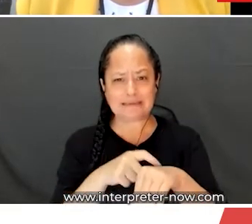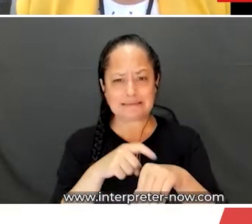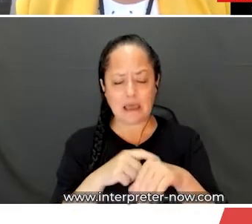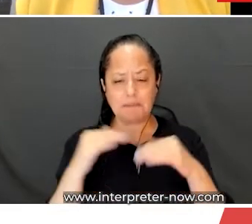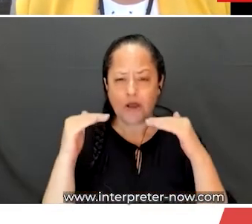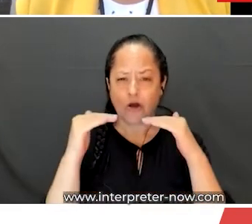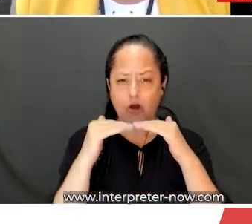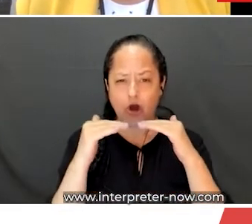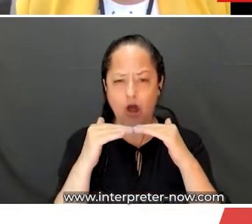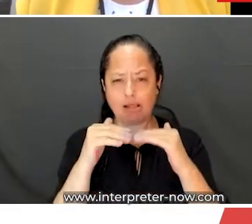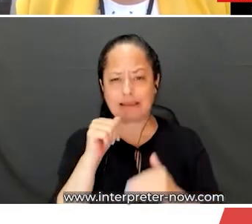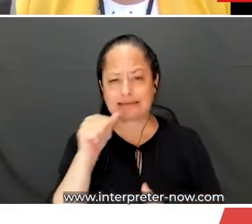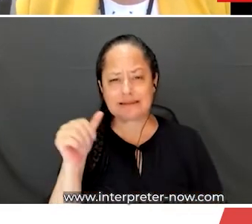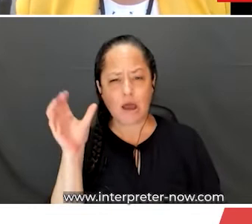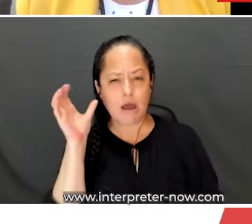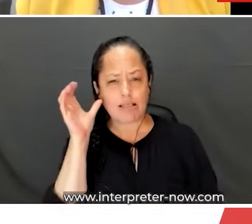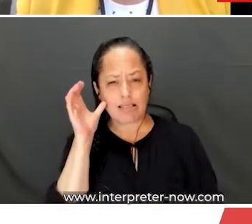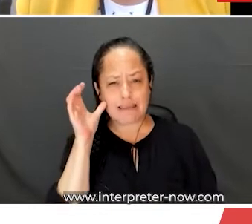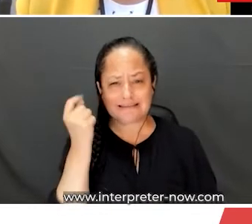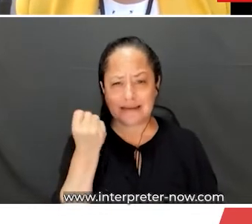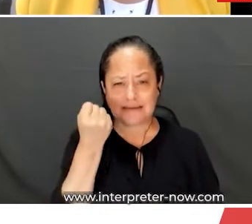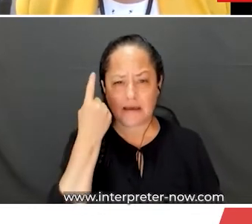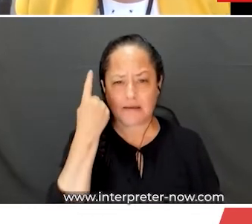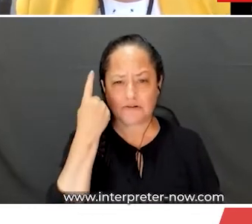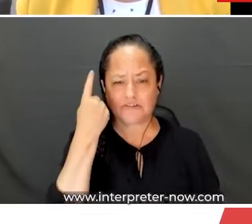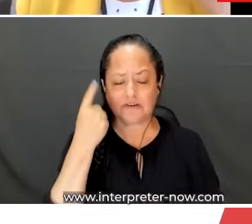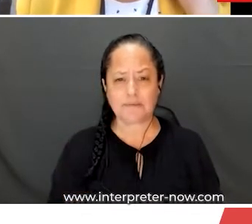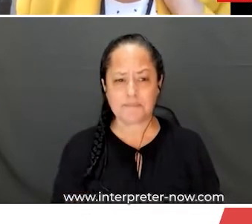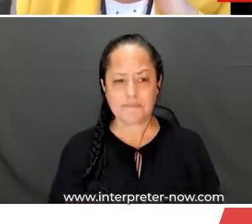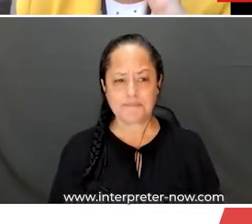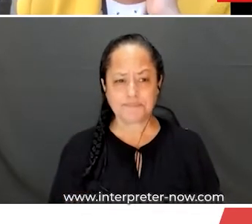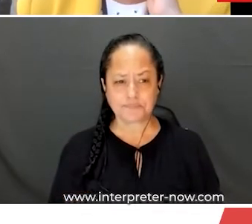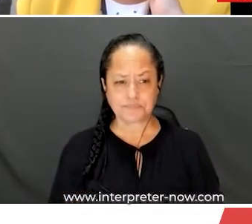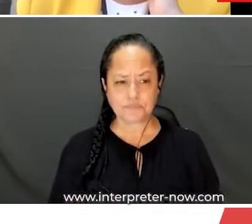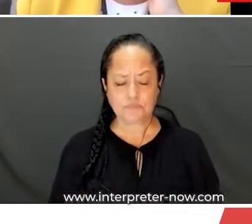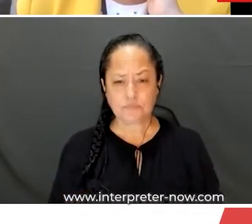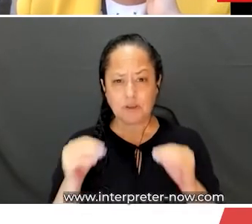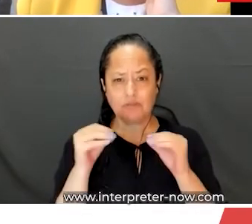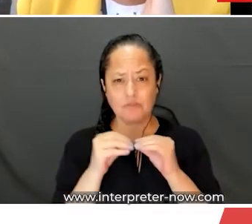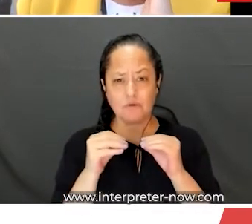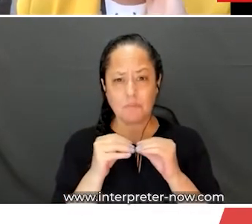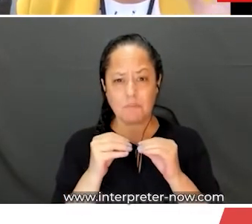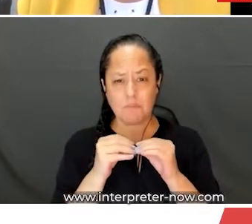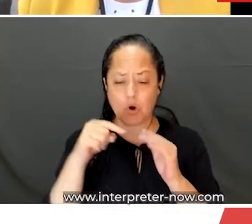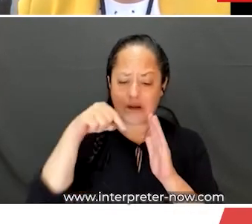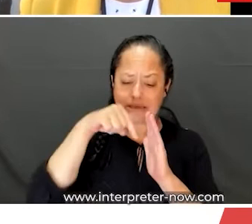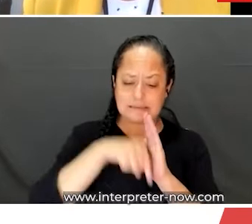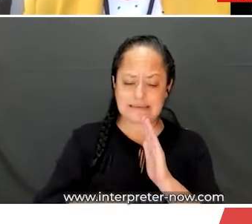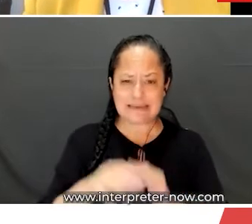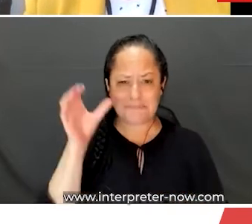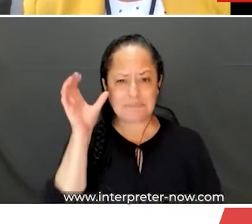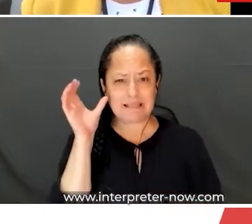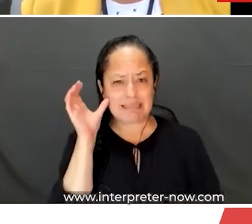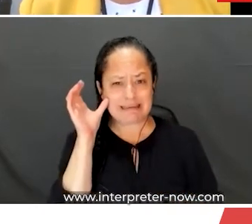colleagues not really listening to understand. And so the more, like, I think the deep listening, it